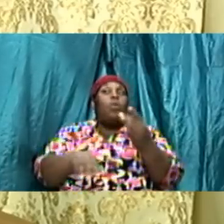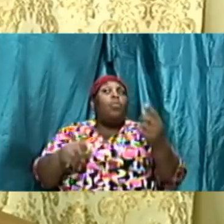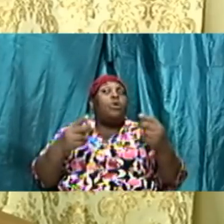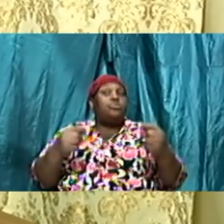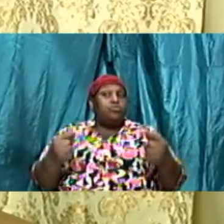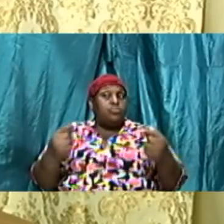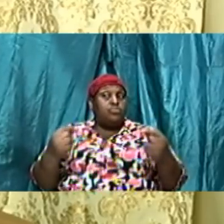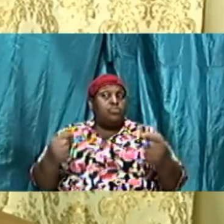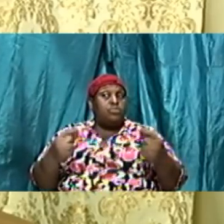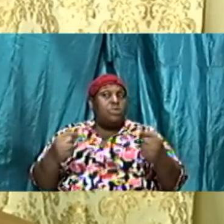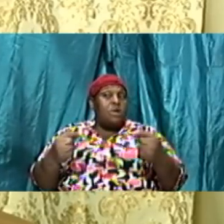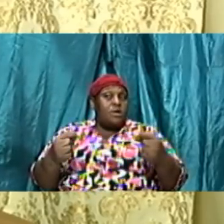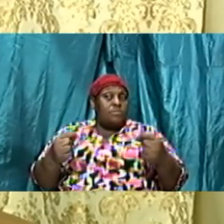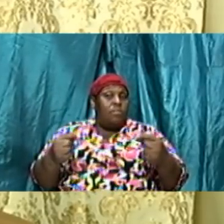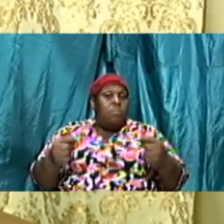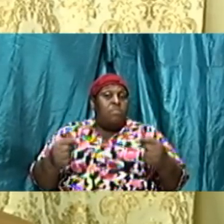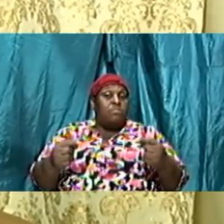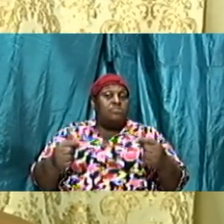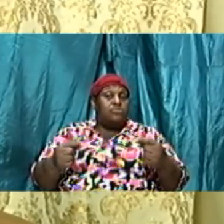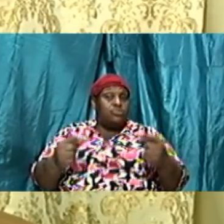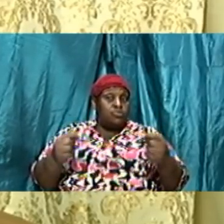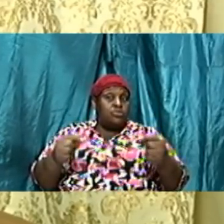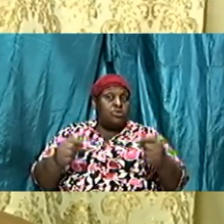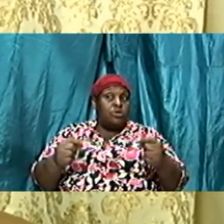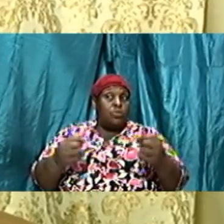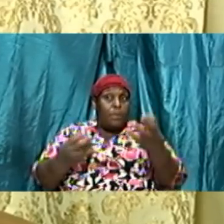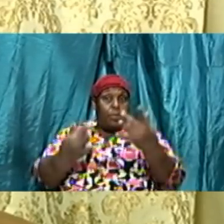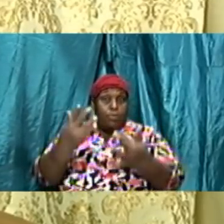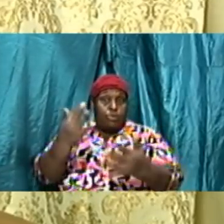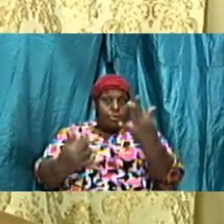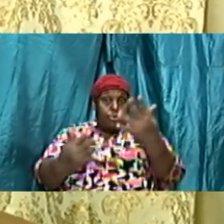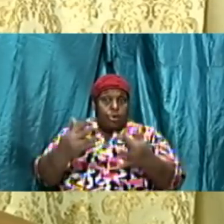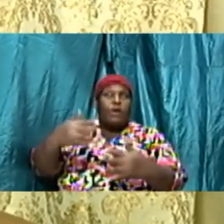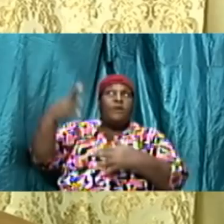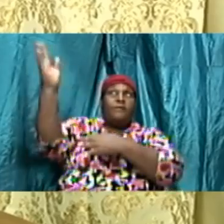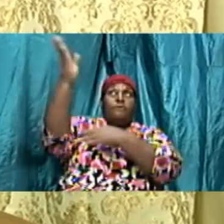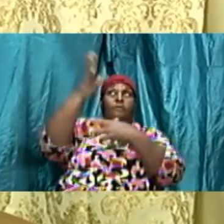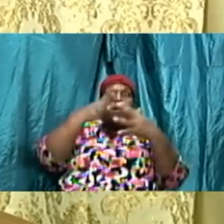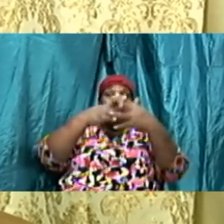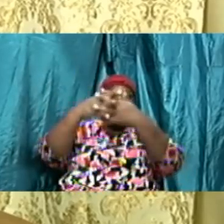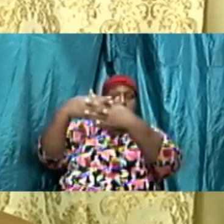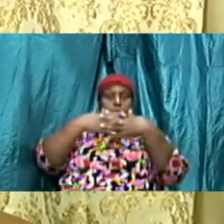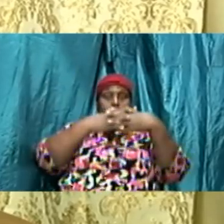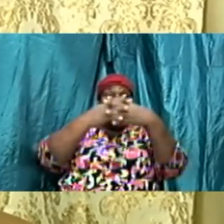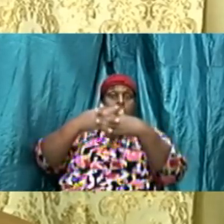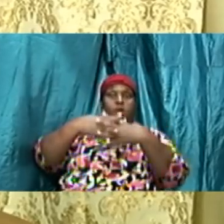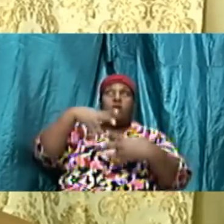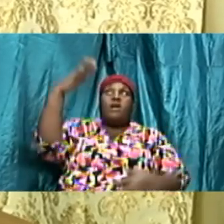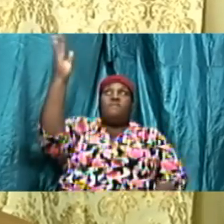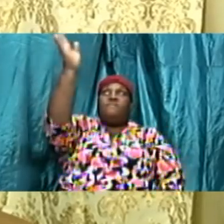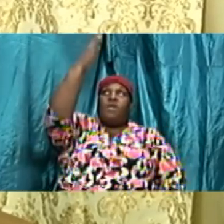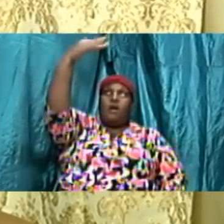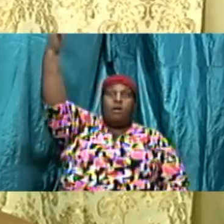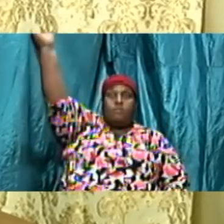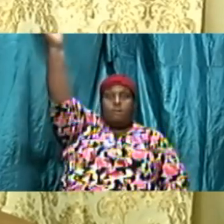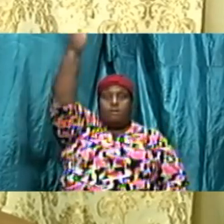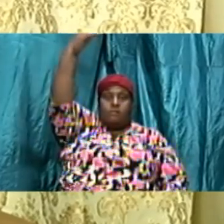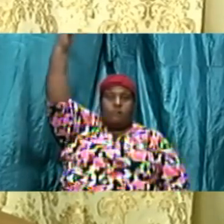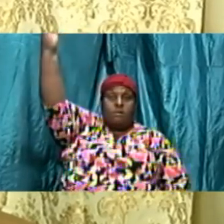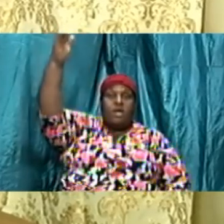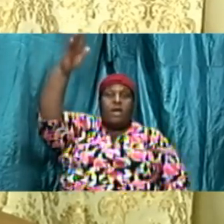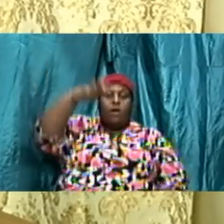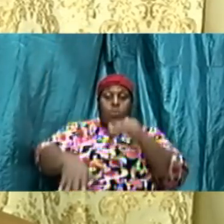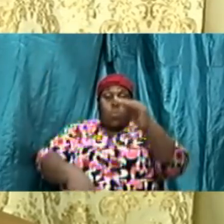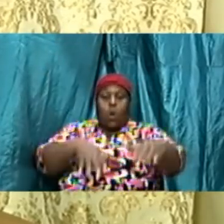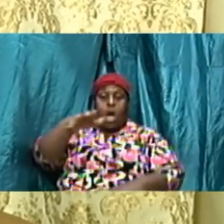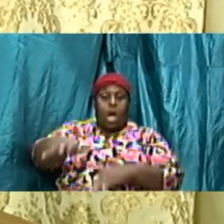that they would burn the flags. What are they saying? Them burning the flags, or stamping on the